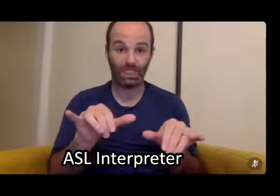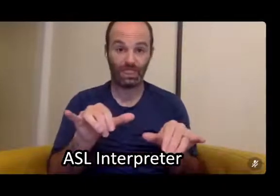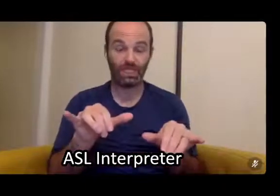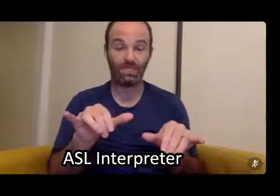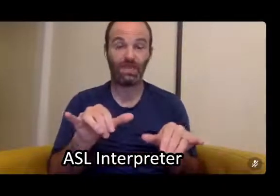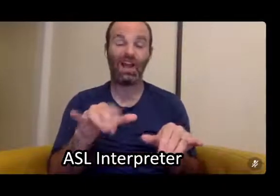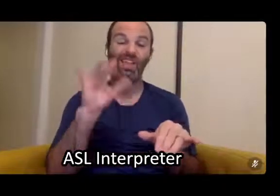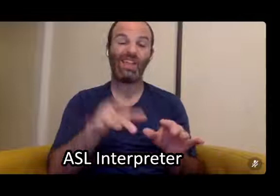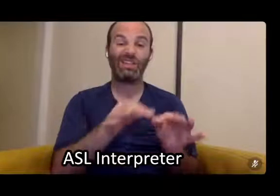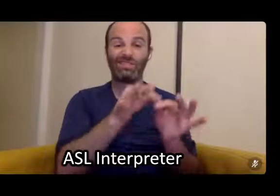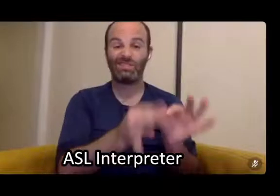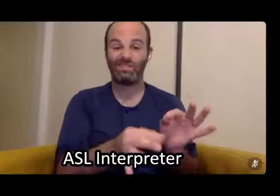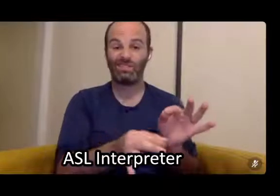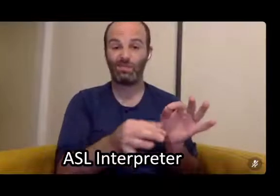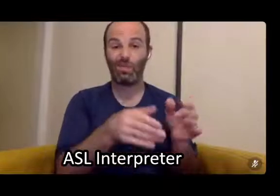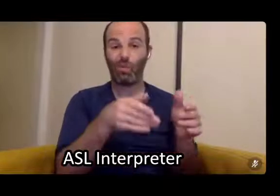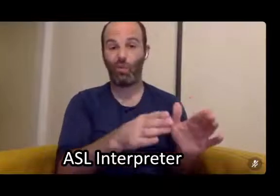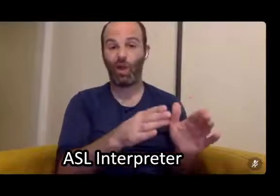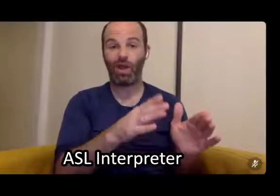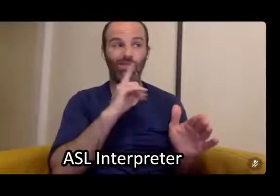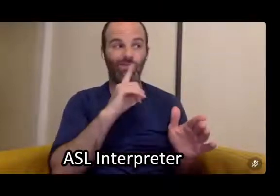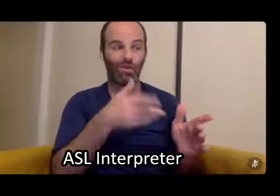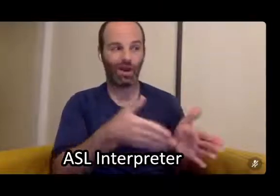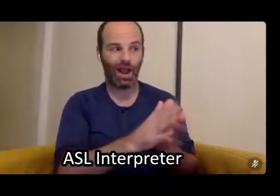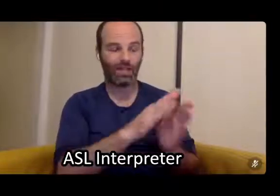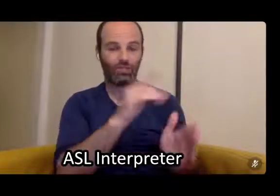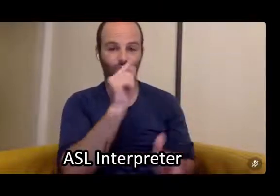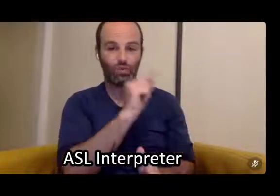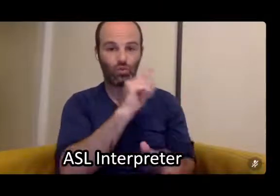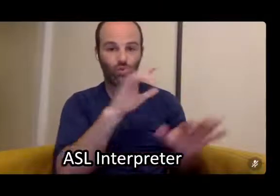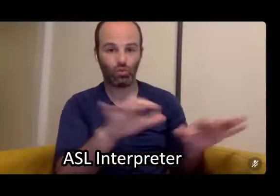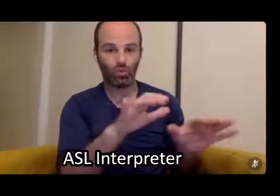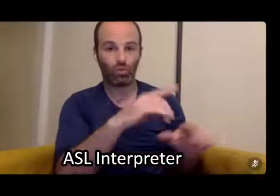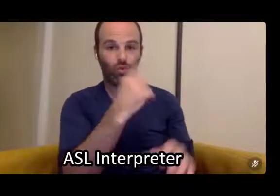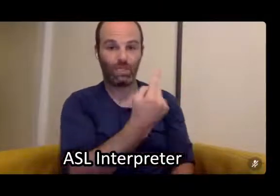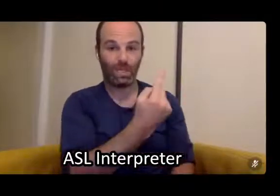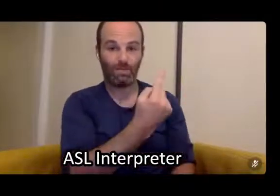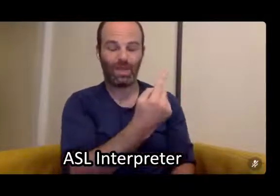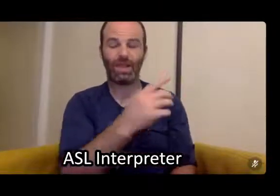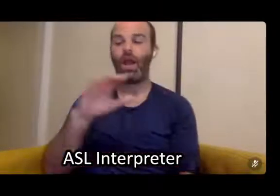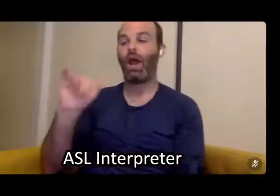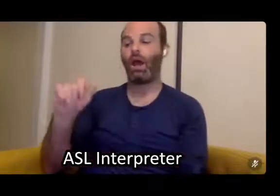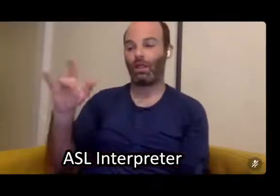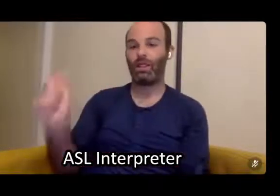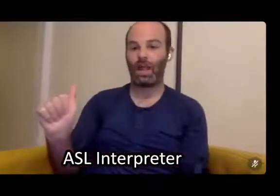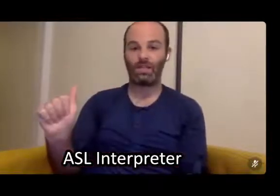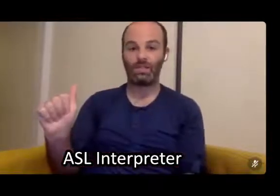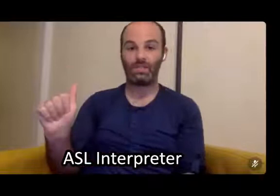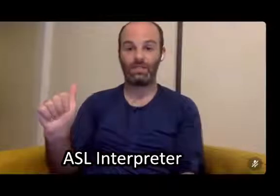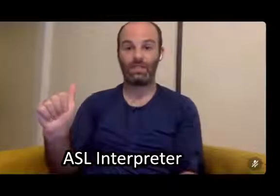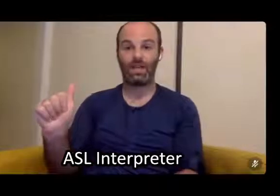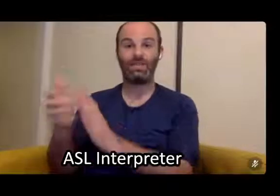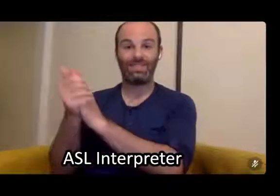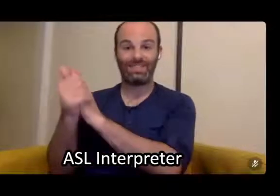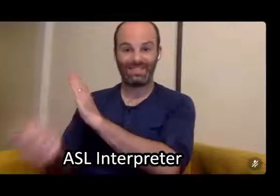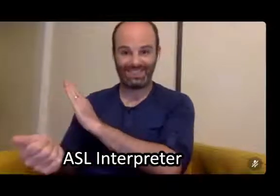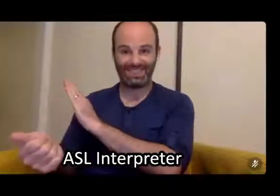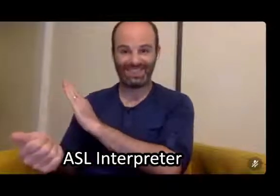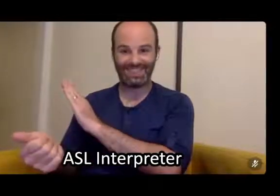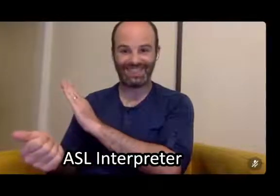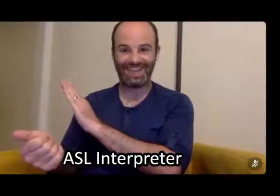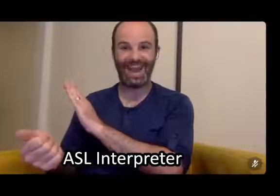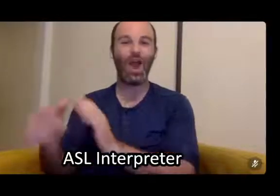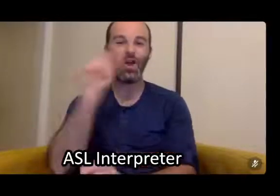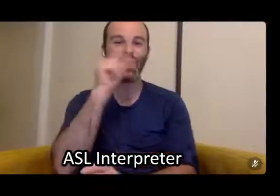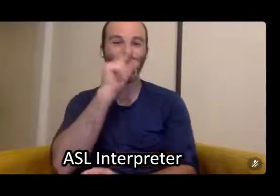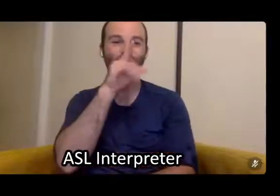of getting it to do something for you. An Alexa skill is Sorry, I don't have any information. okay, about Google,